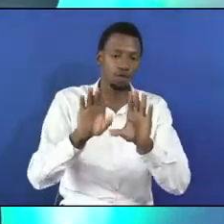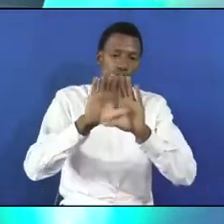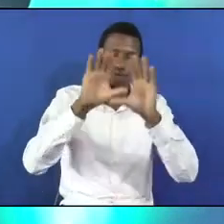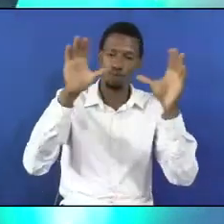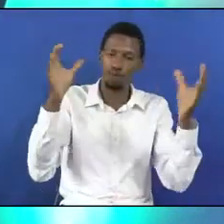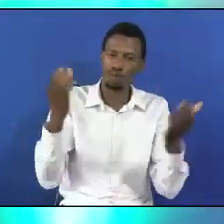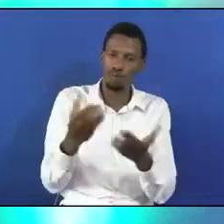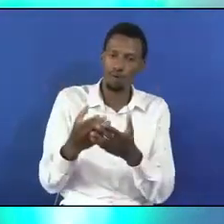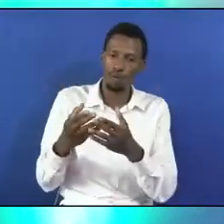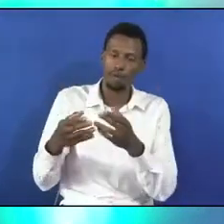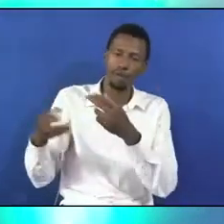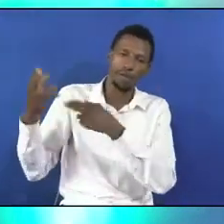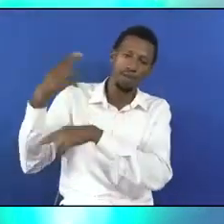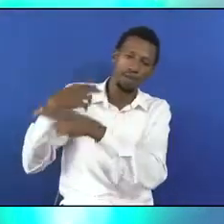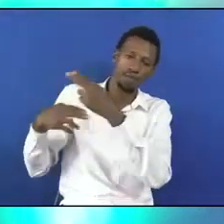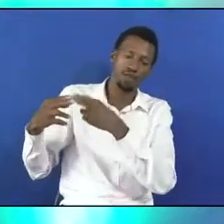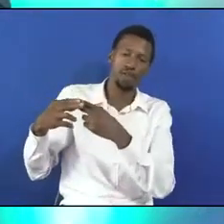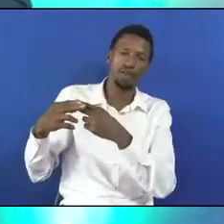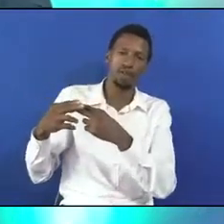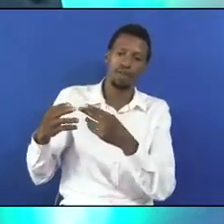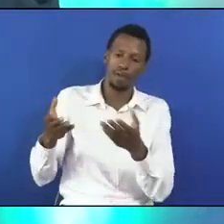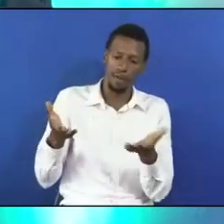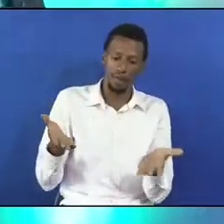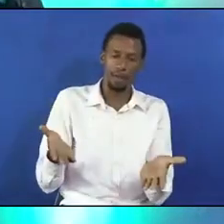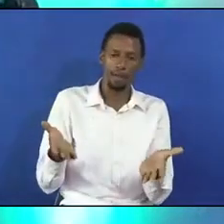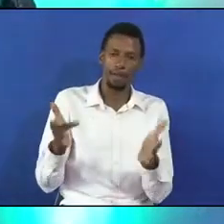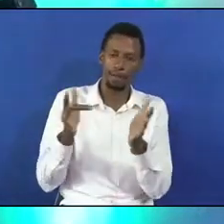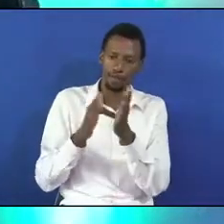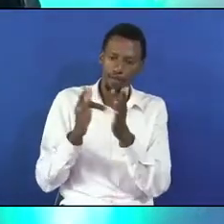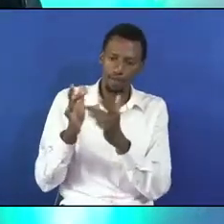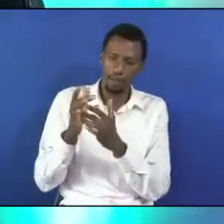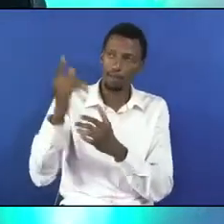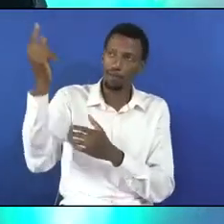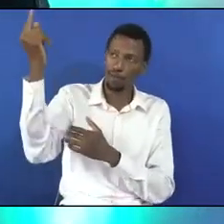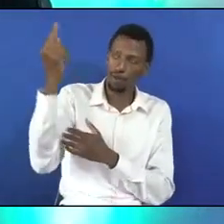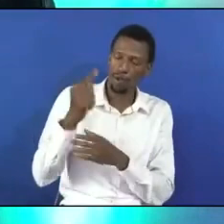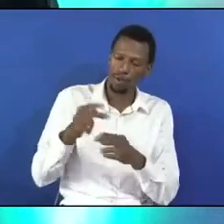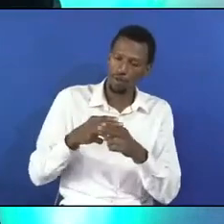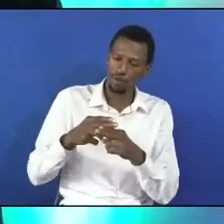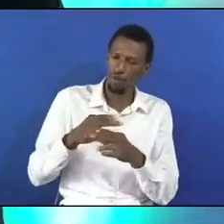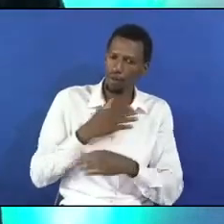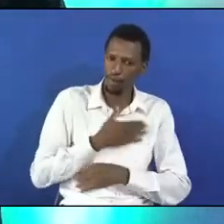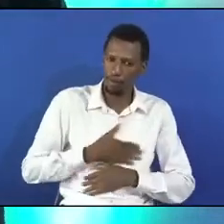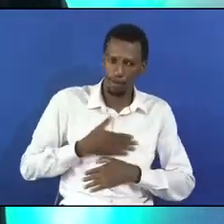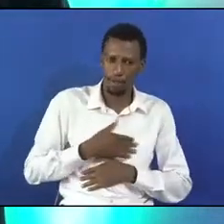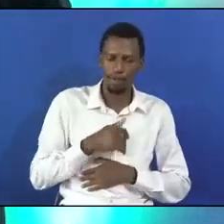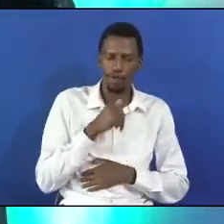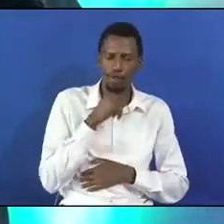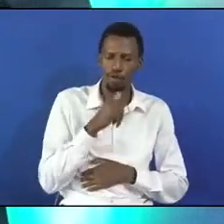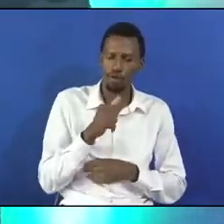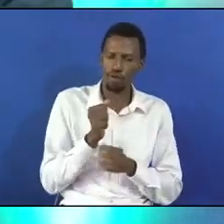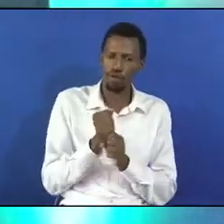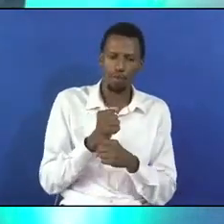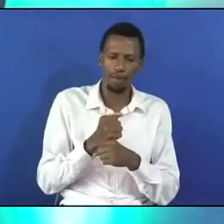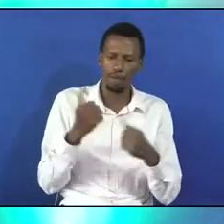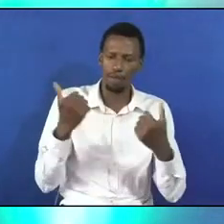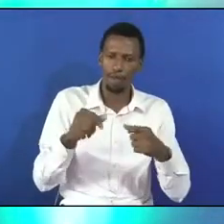come and Jesus will come very soon. Don't make any mistake today.